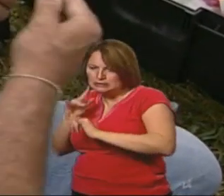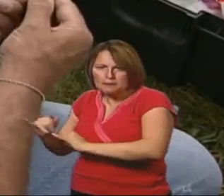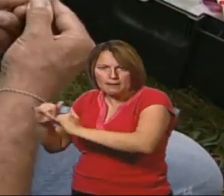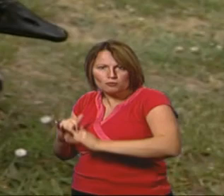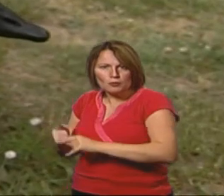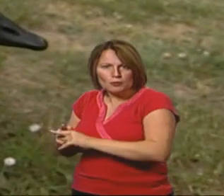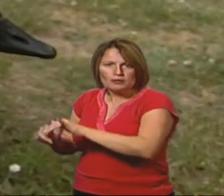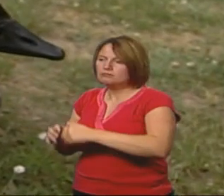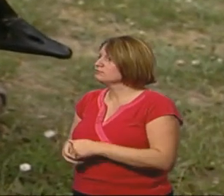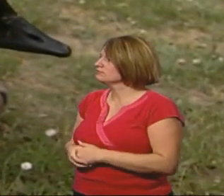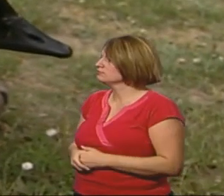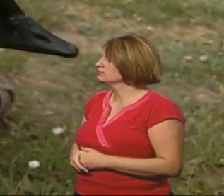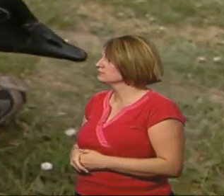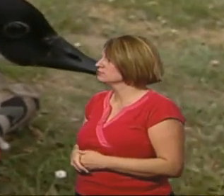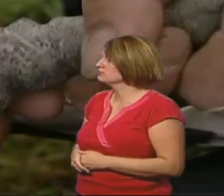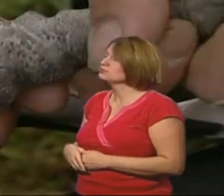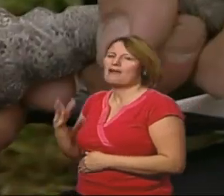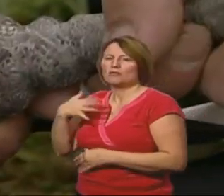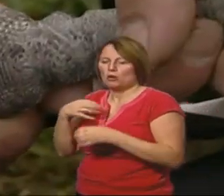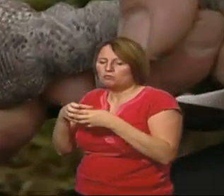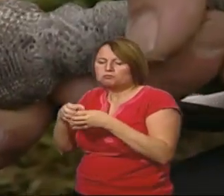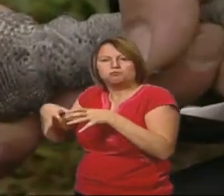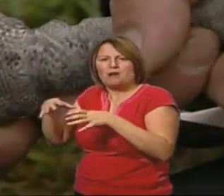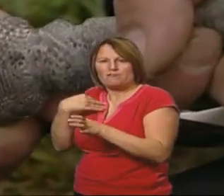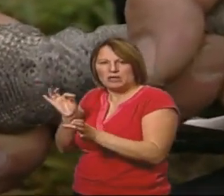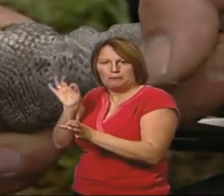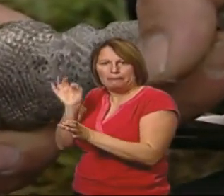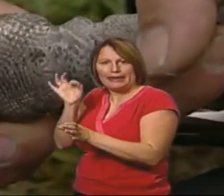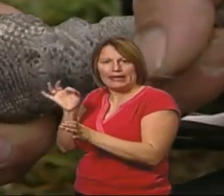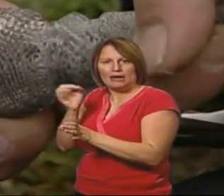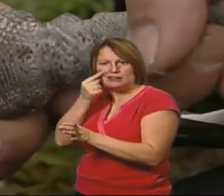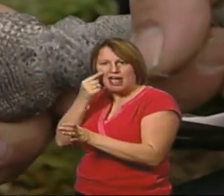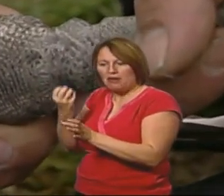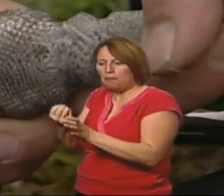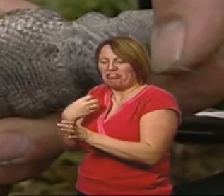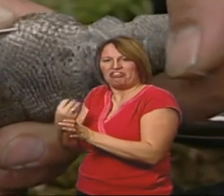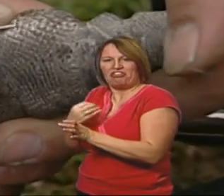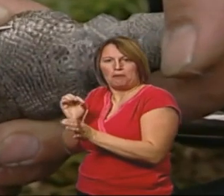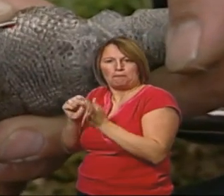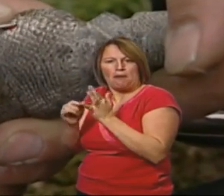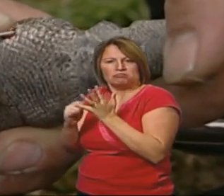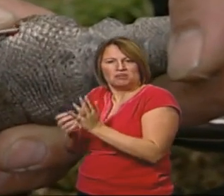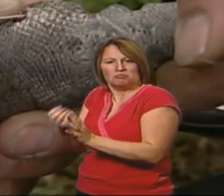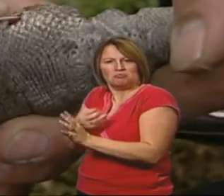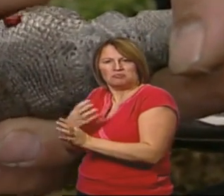examination. I need to puncture the swelling to determine if there is any pus in the wound.